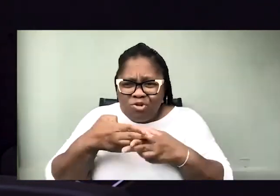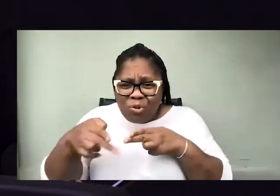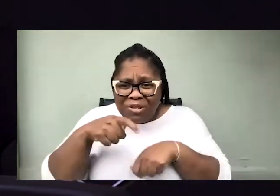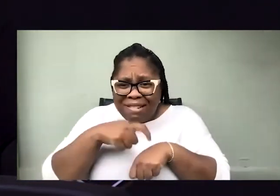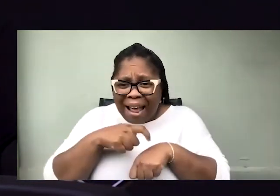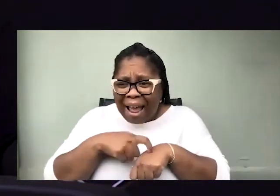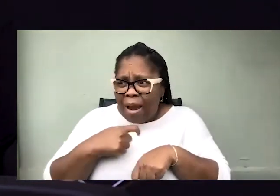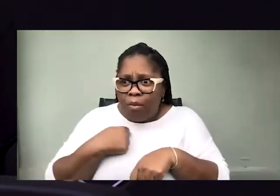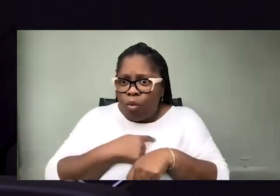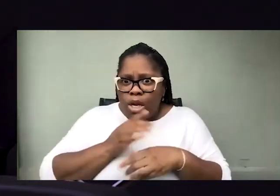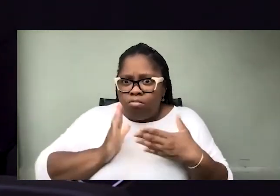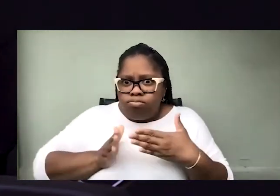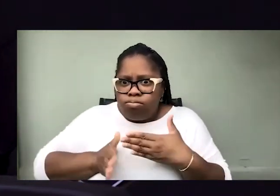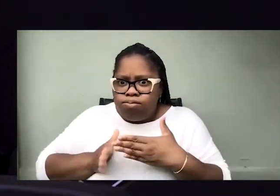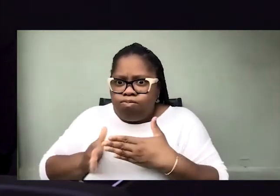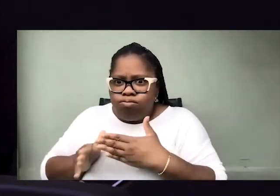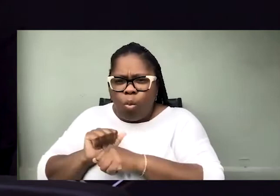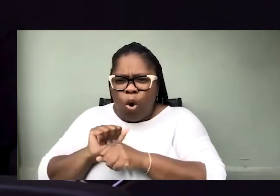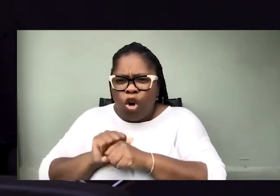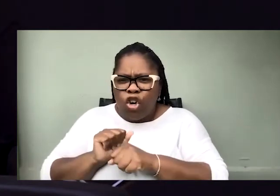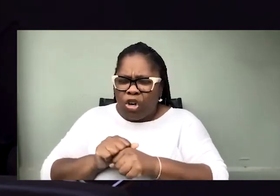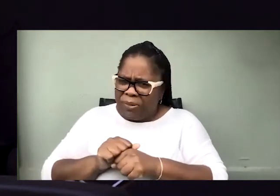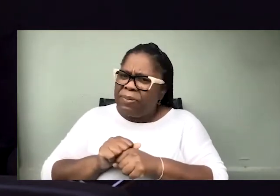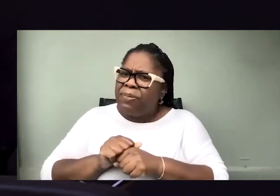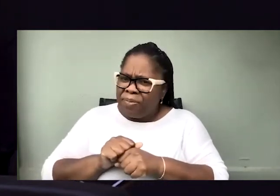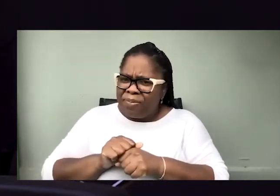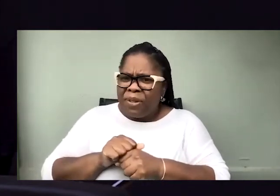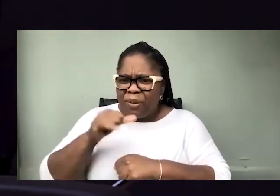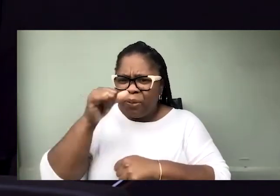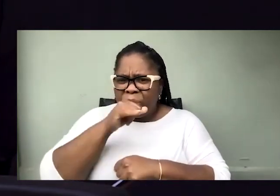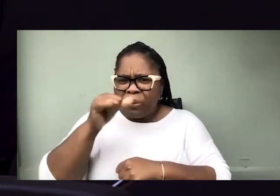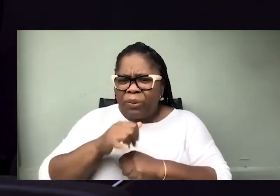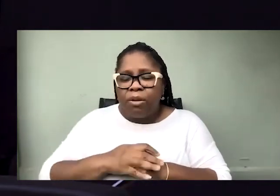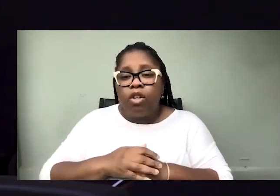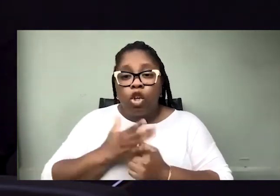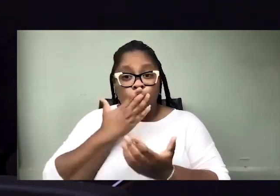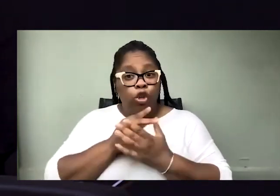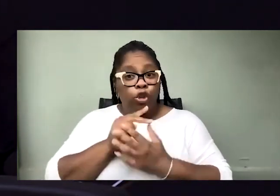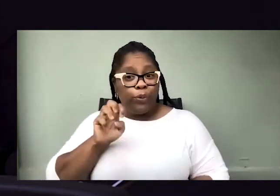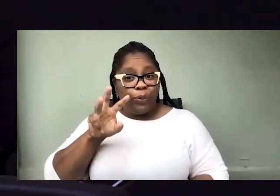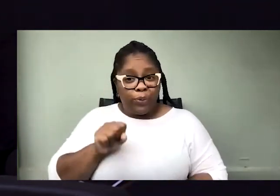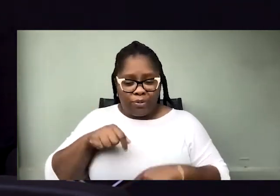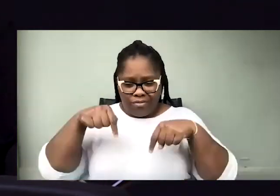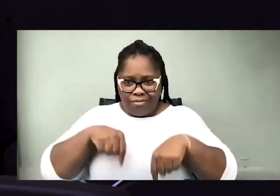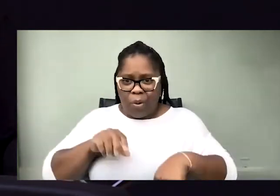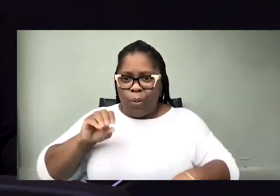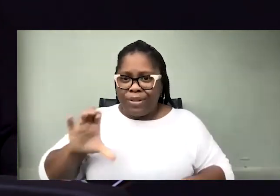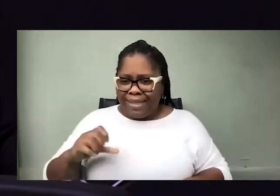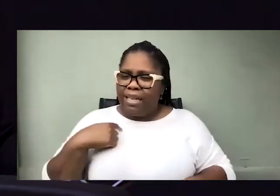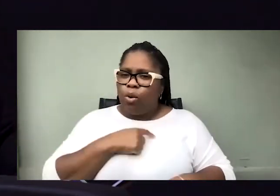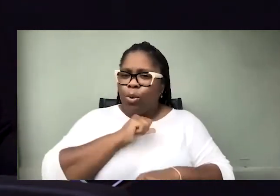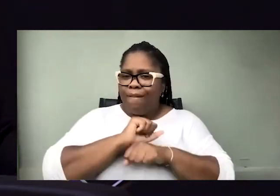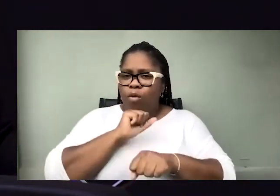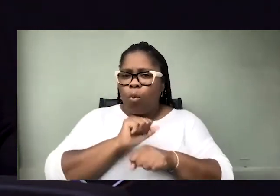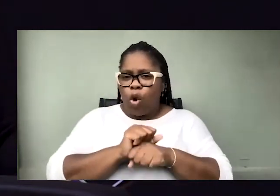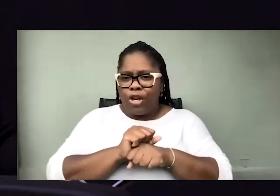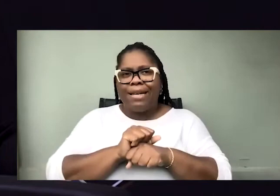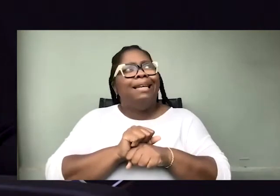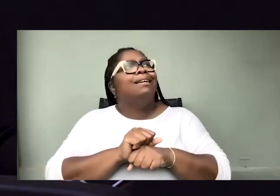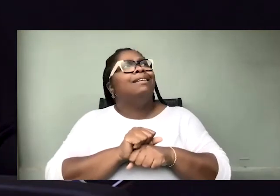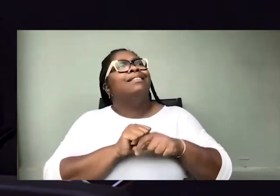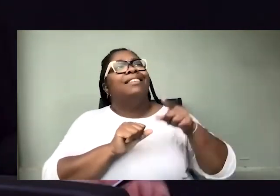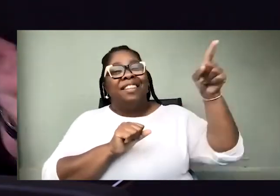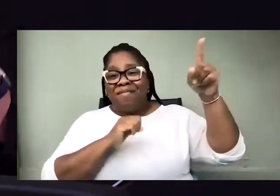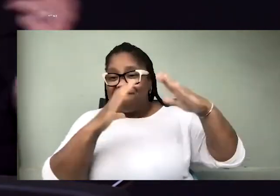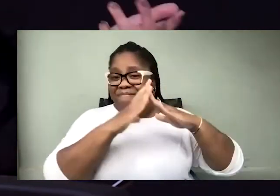of time, it's pretty significant. And the good news is here in Orange County, we've been doing that work in parallel with the master